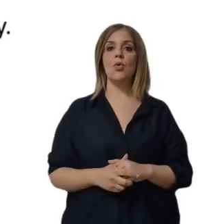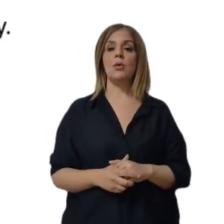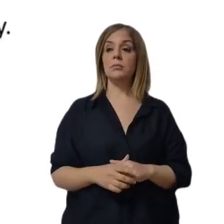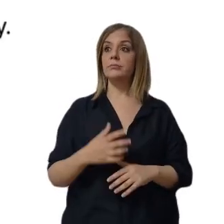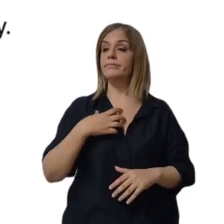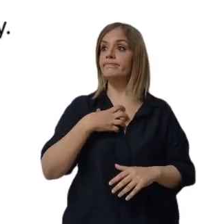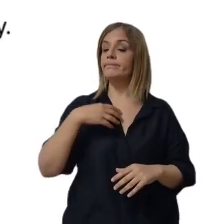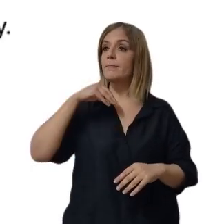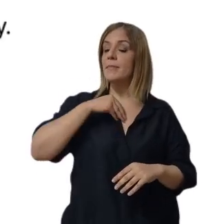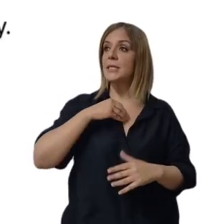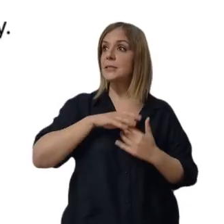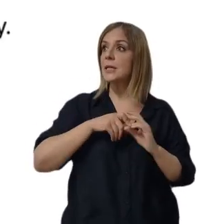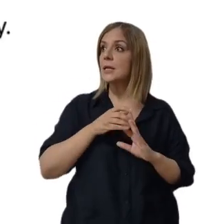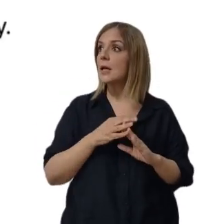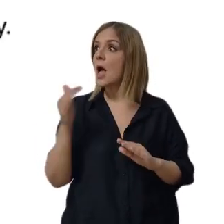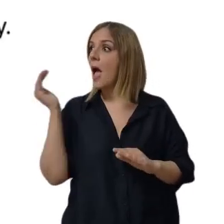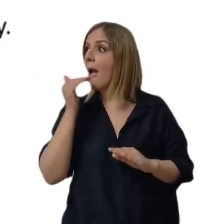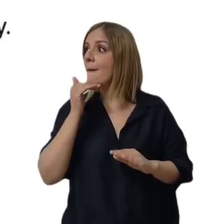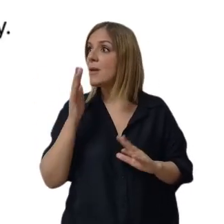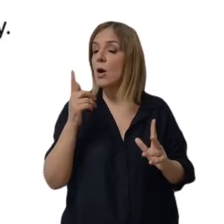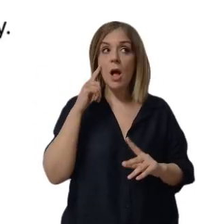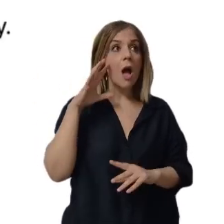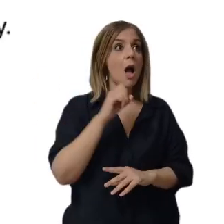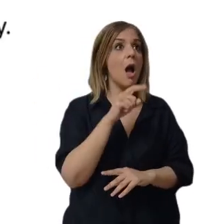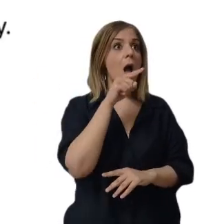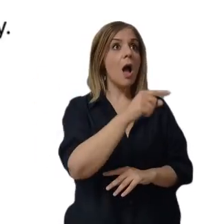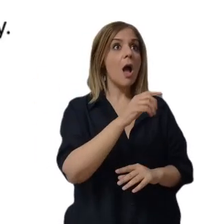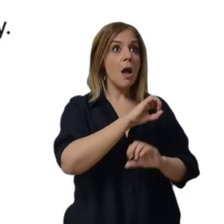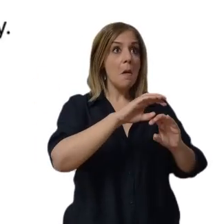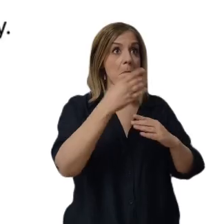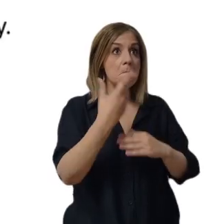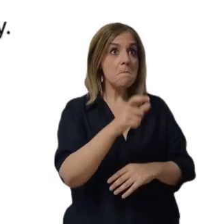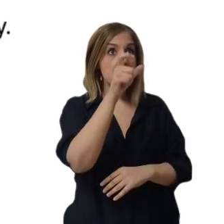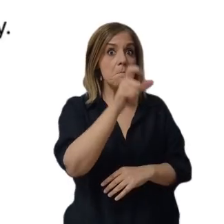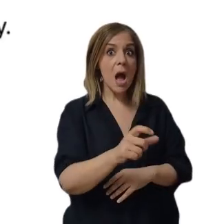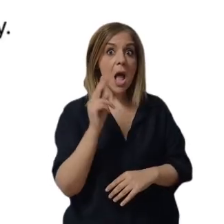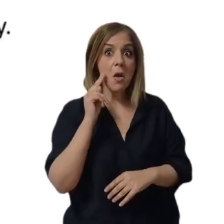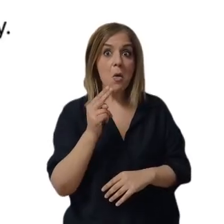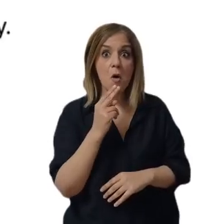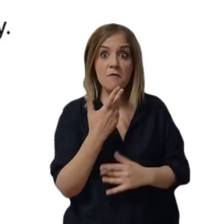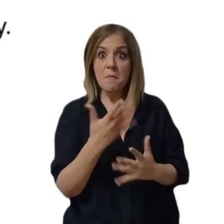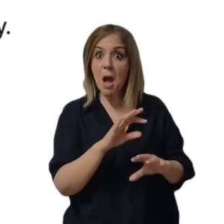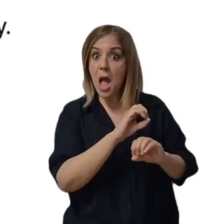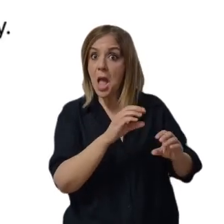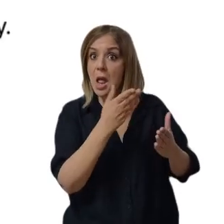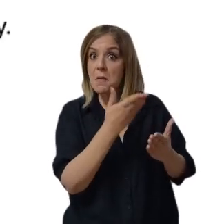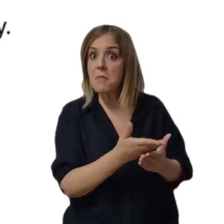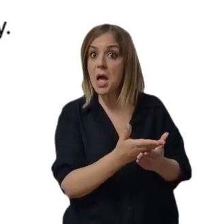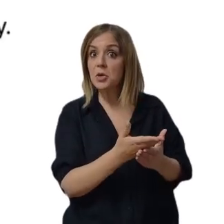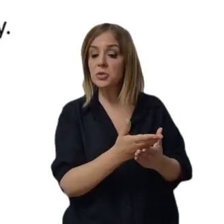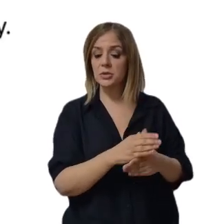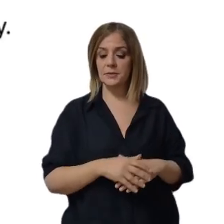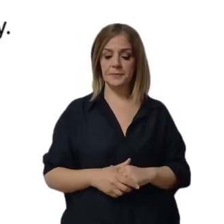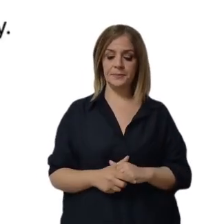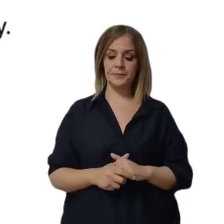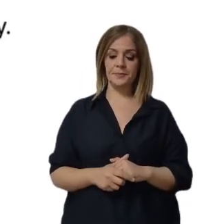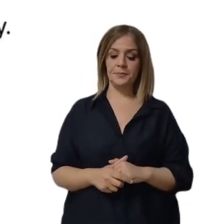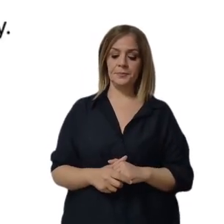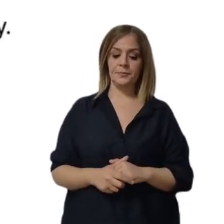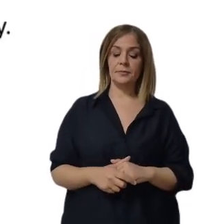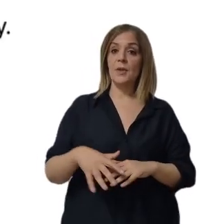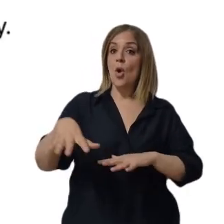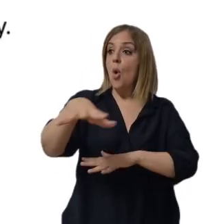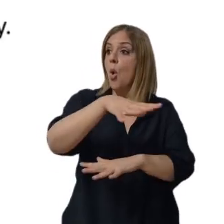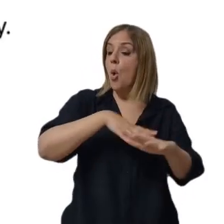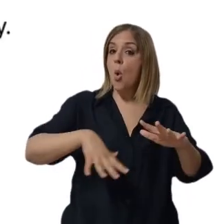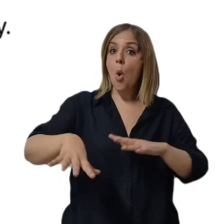Be aware that emergency procedures are known by all people that work in a specific place, and